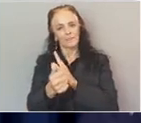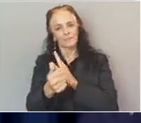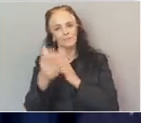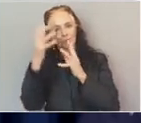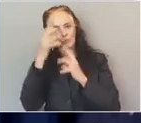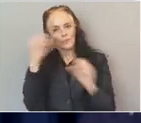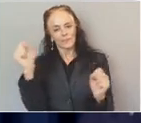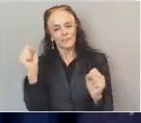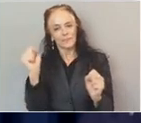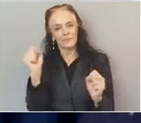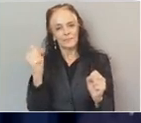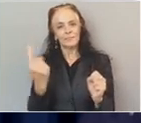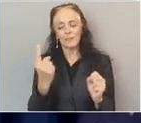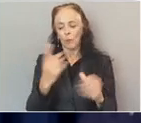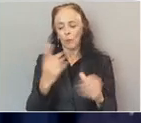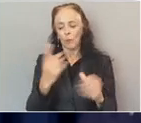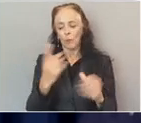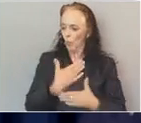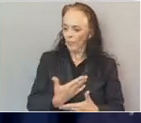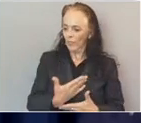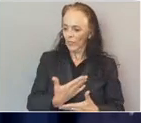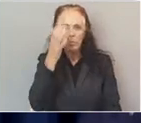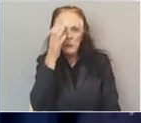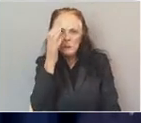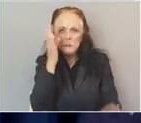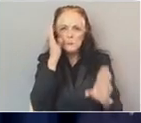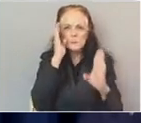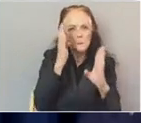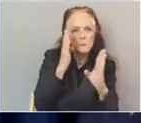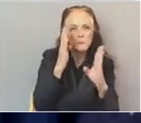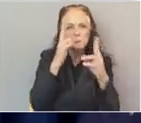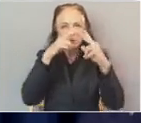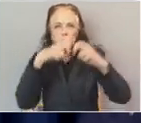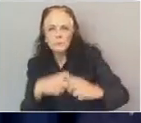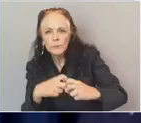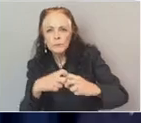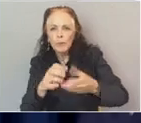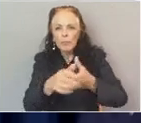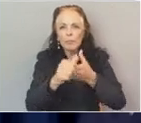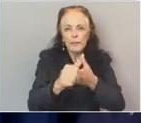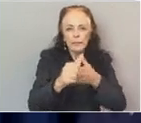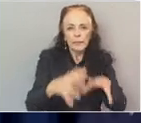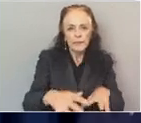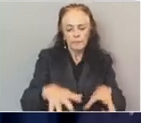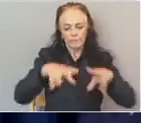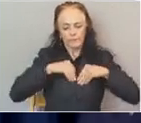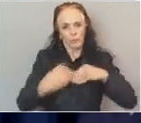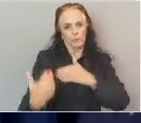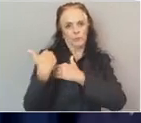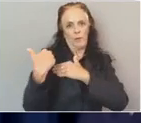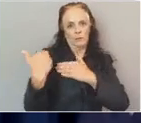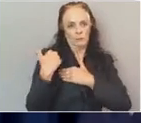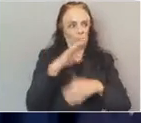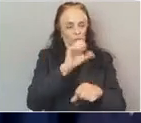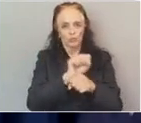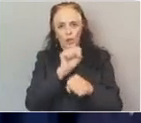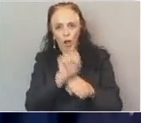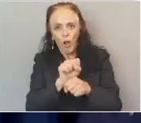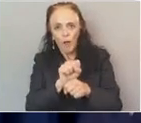listen, willing to lead, take responsibility, have a